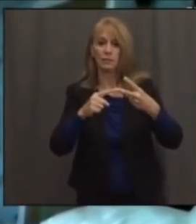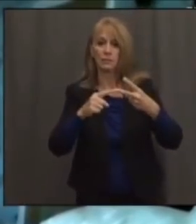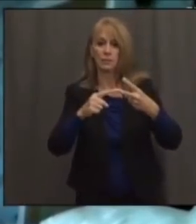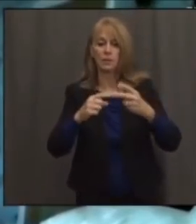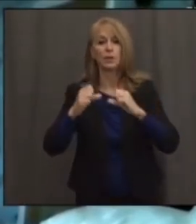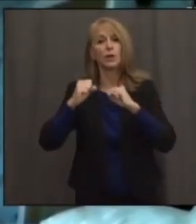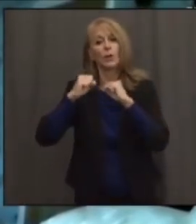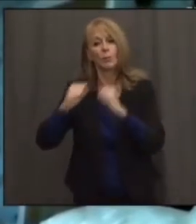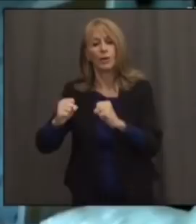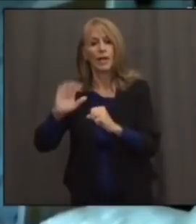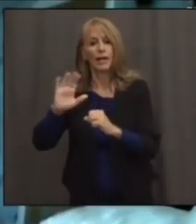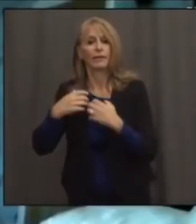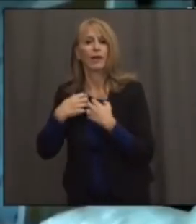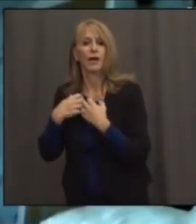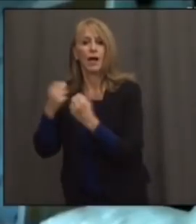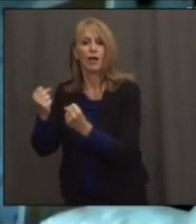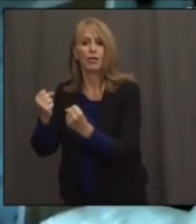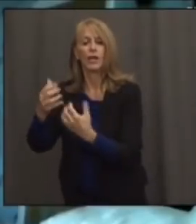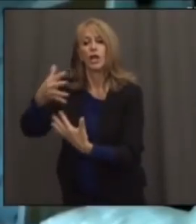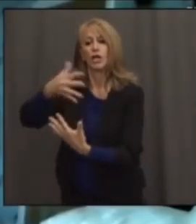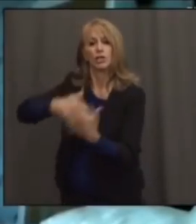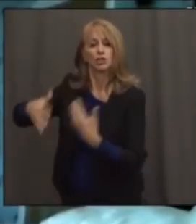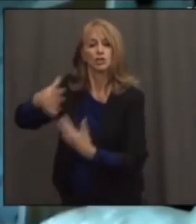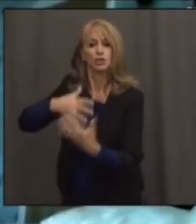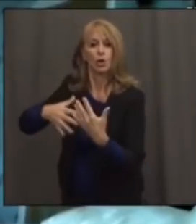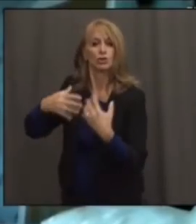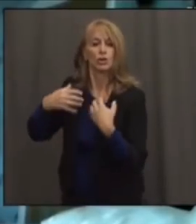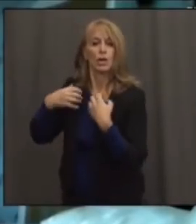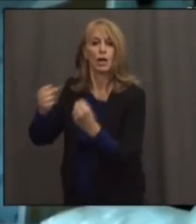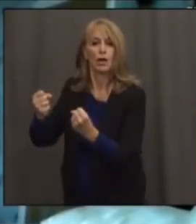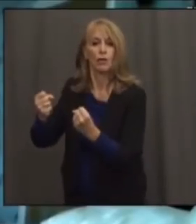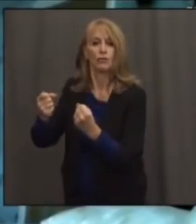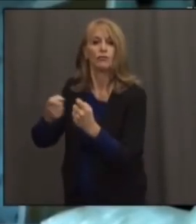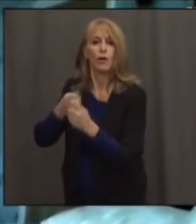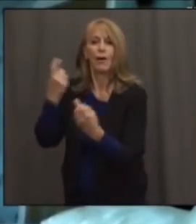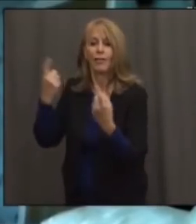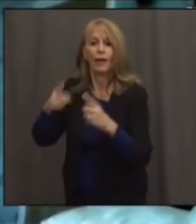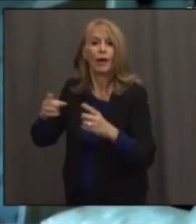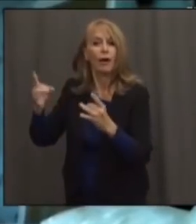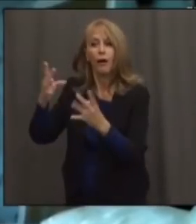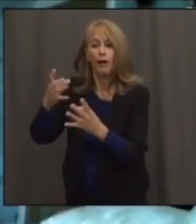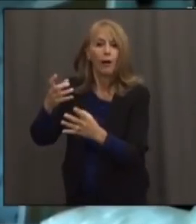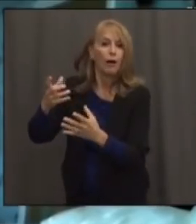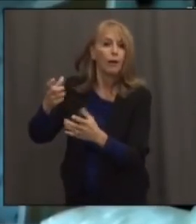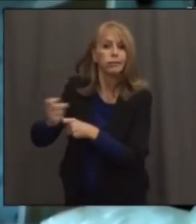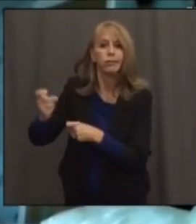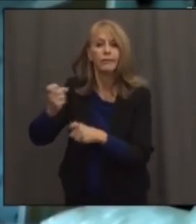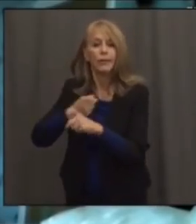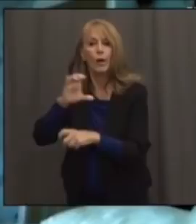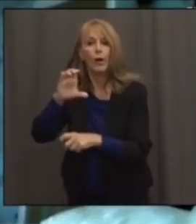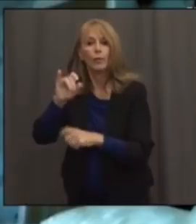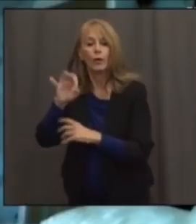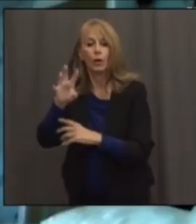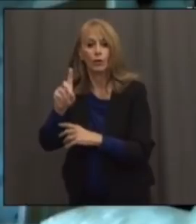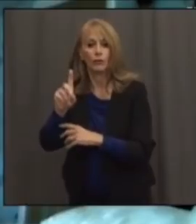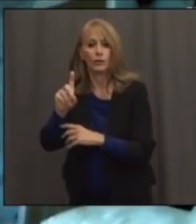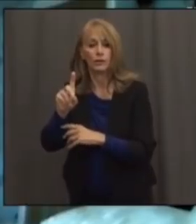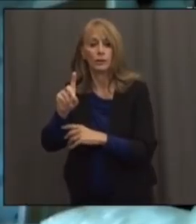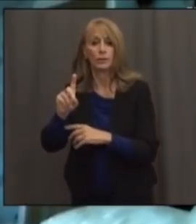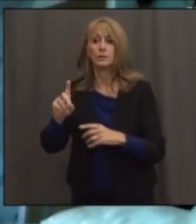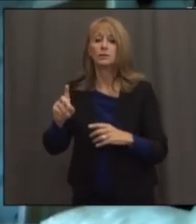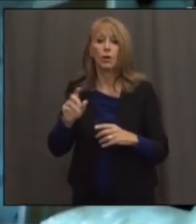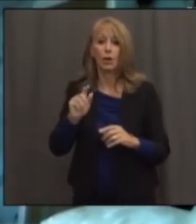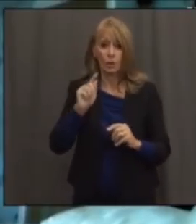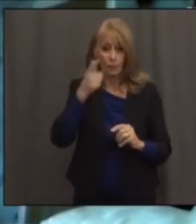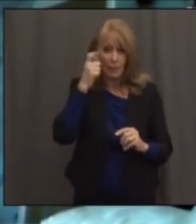protecting their well-being and their social well-being from the hardships of COVID. And with that, I think, Indra's job and